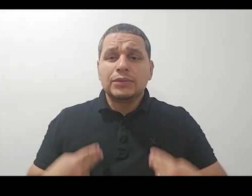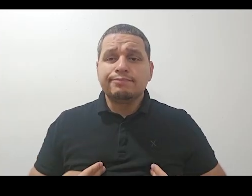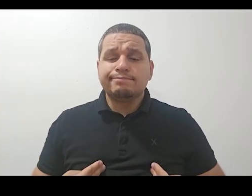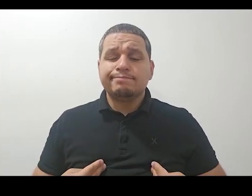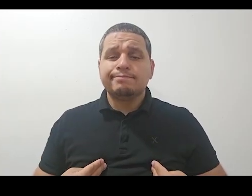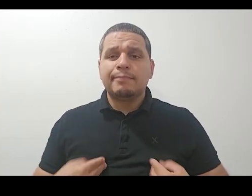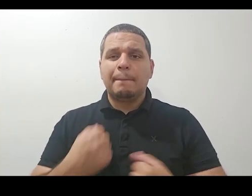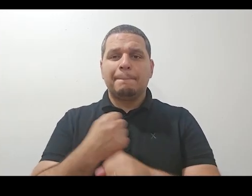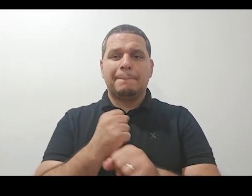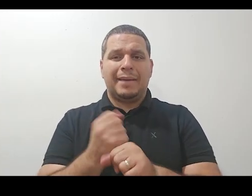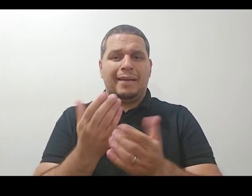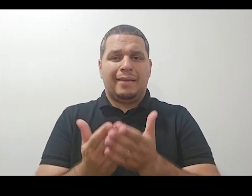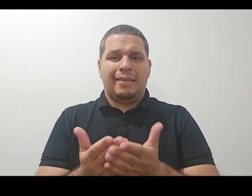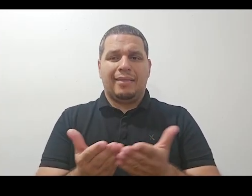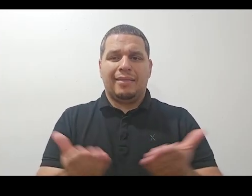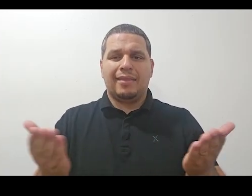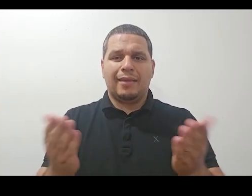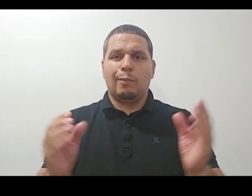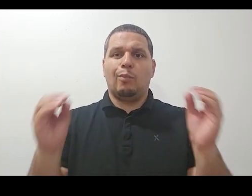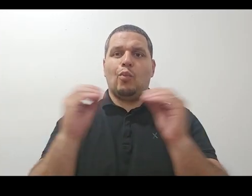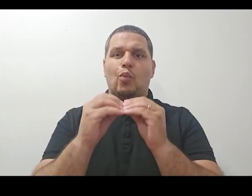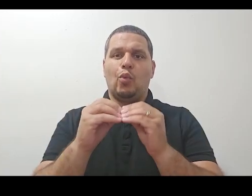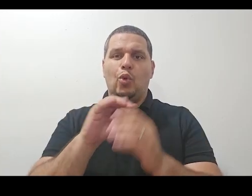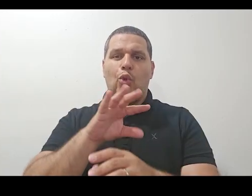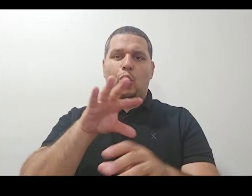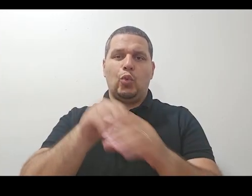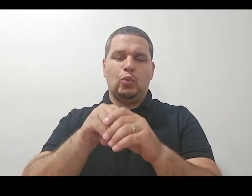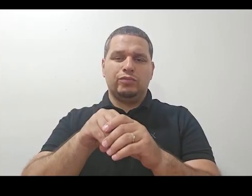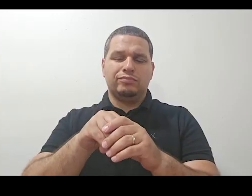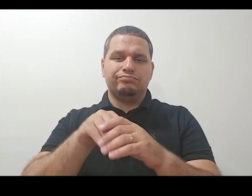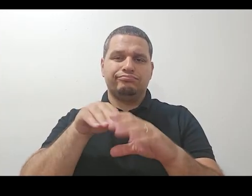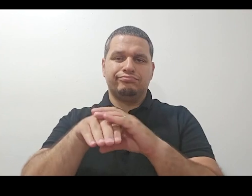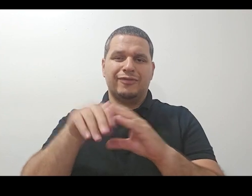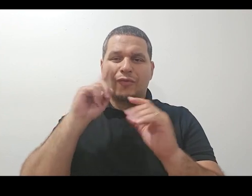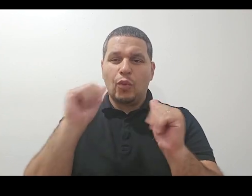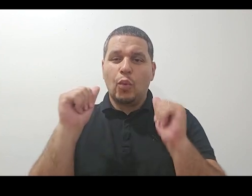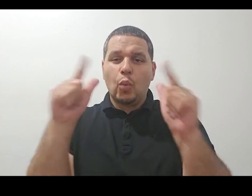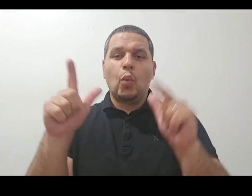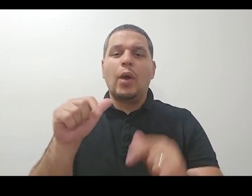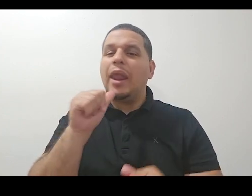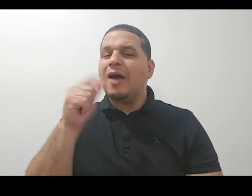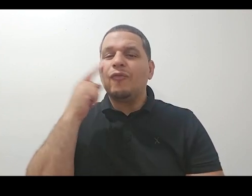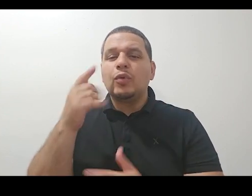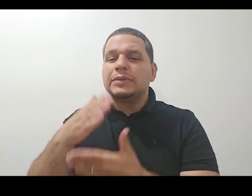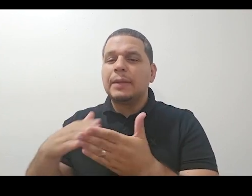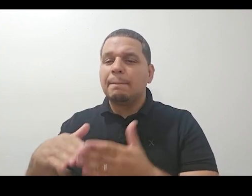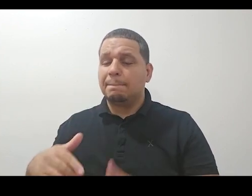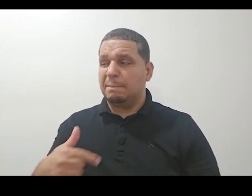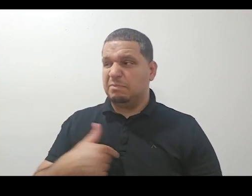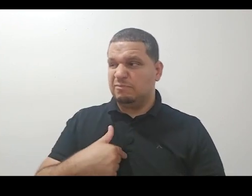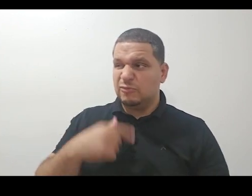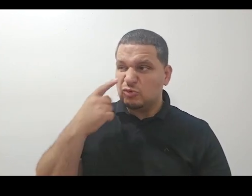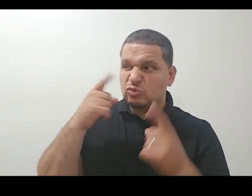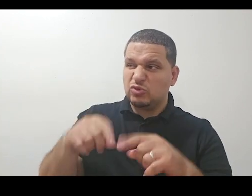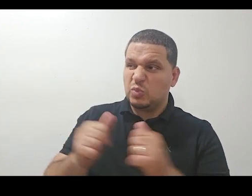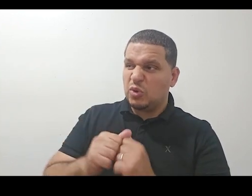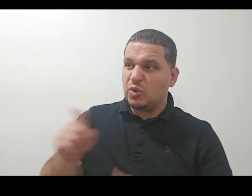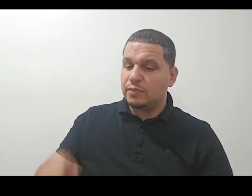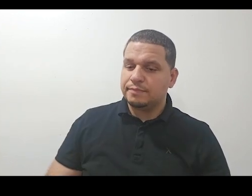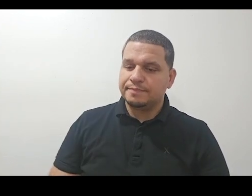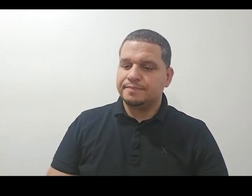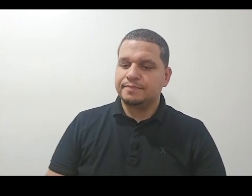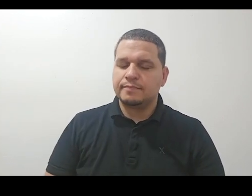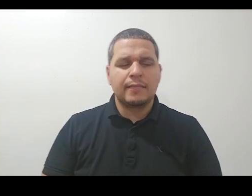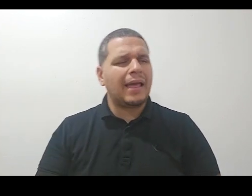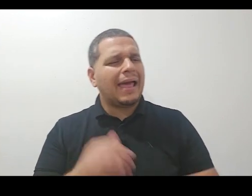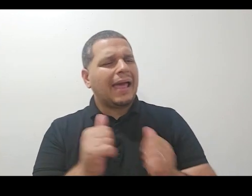beings, is making things more inclusive for all and not just for some. Absolutely. I agree with you on that one.